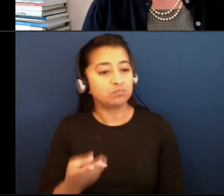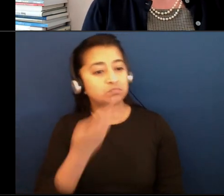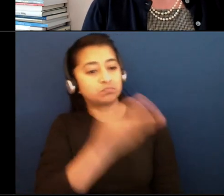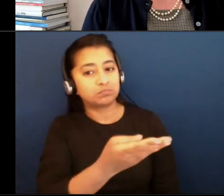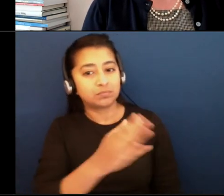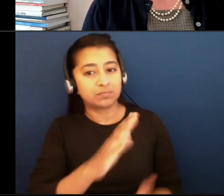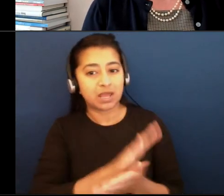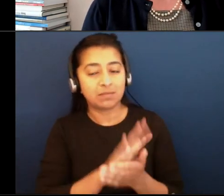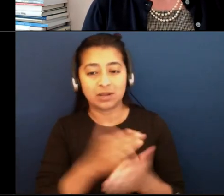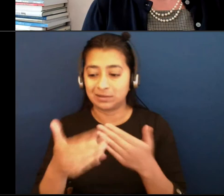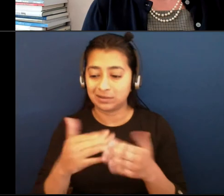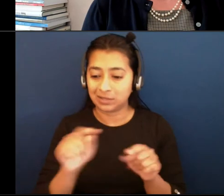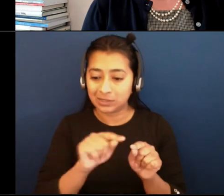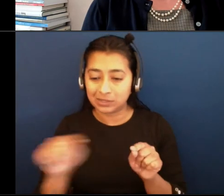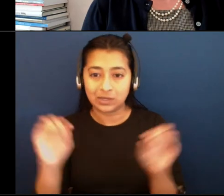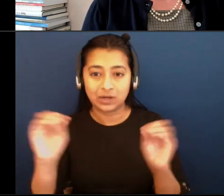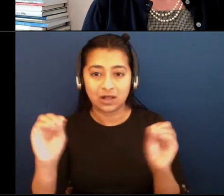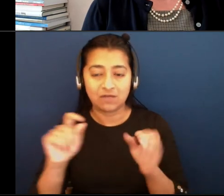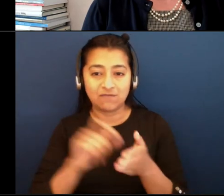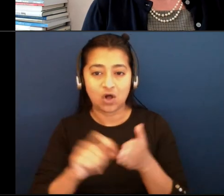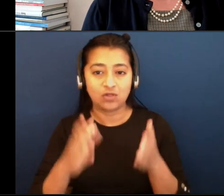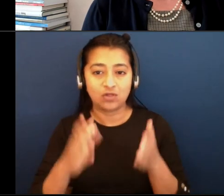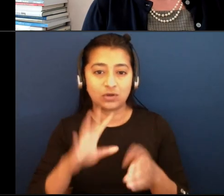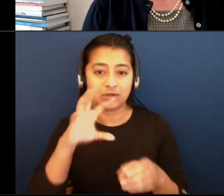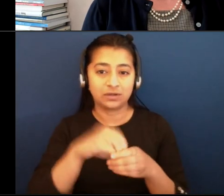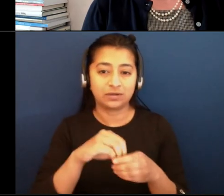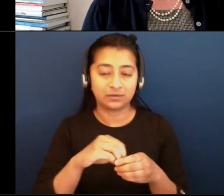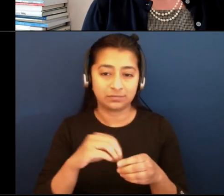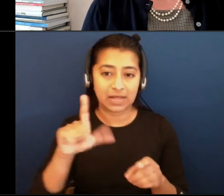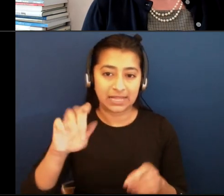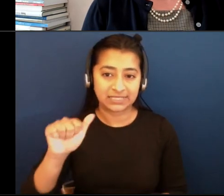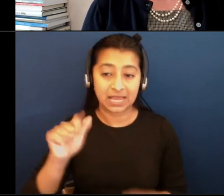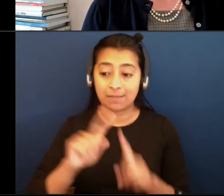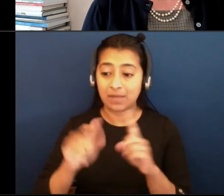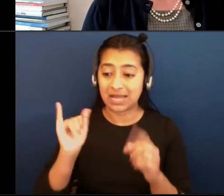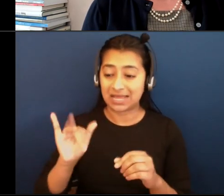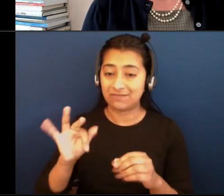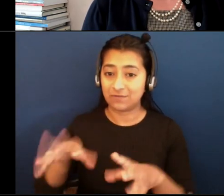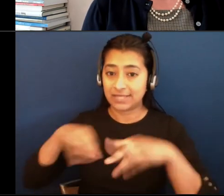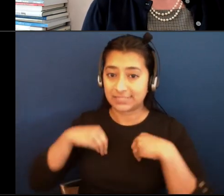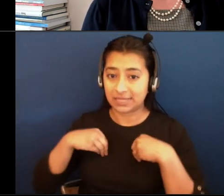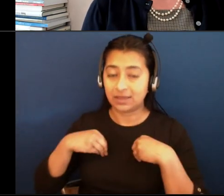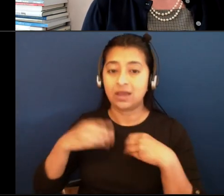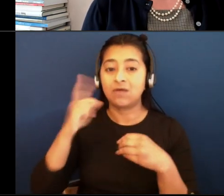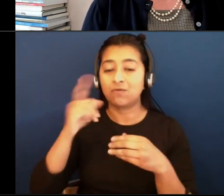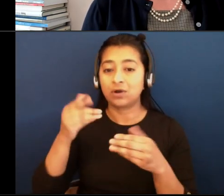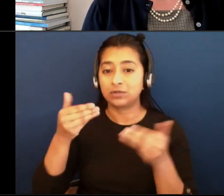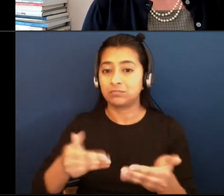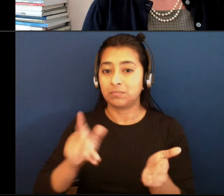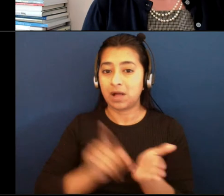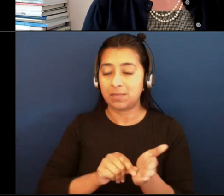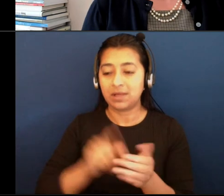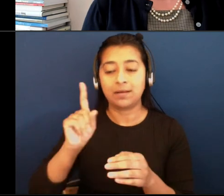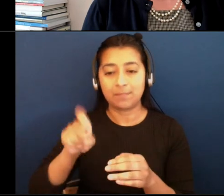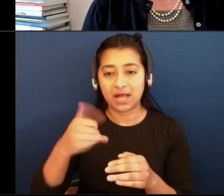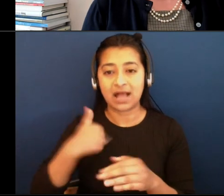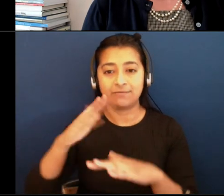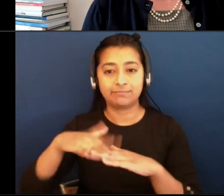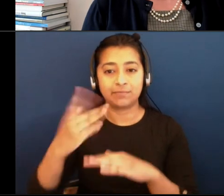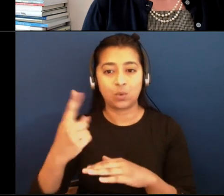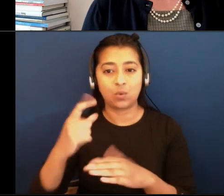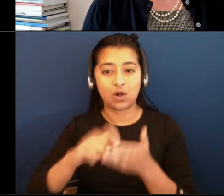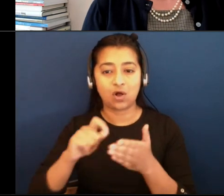even if none of the authors is a member, but if a paper is accepted in order to be published, there needs to be one author that is a